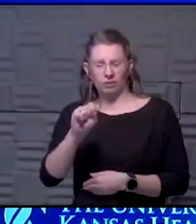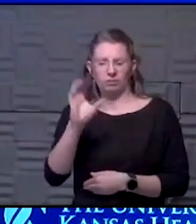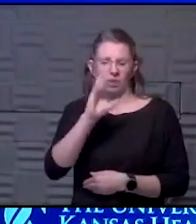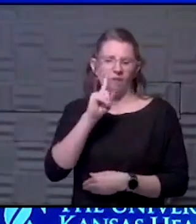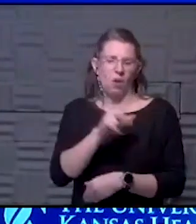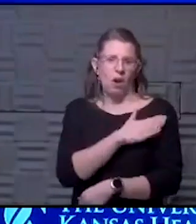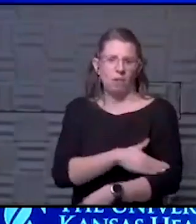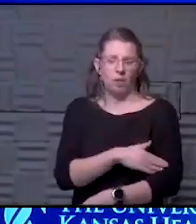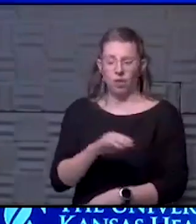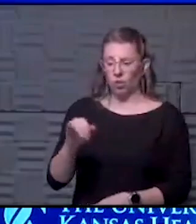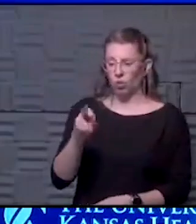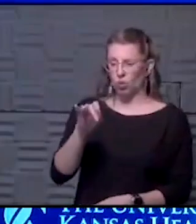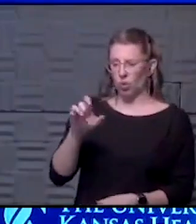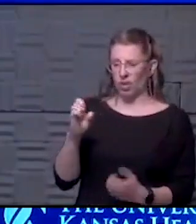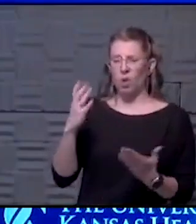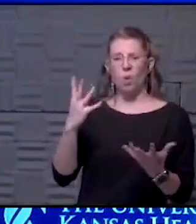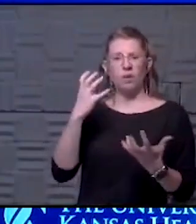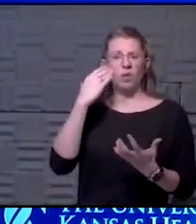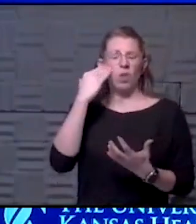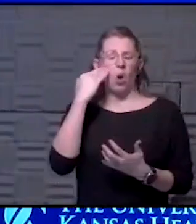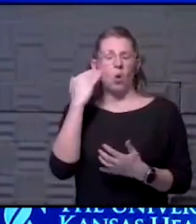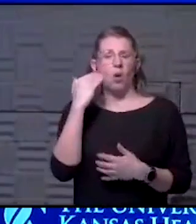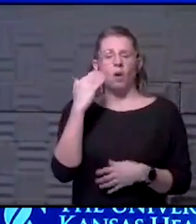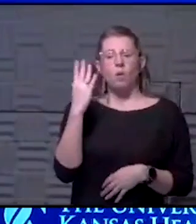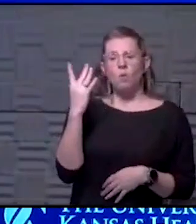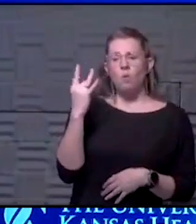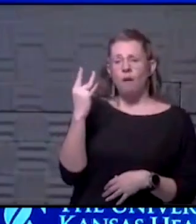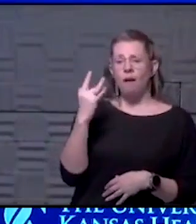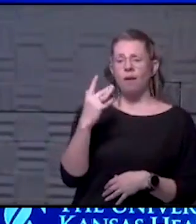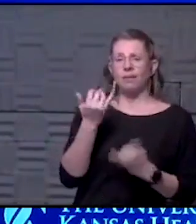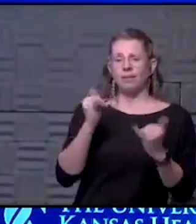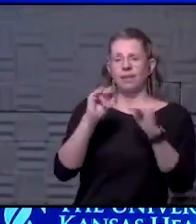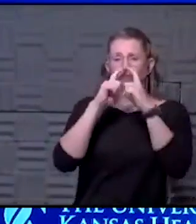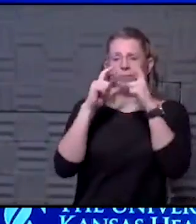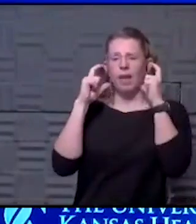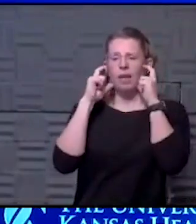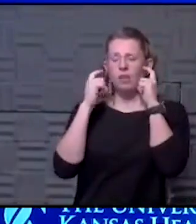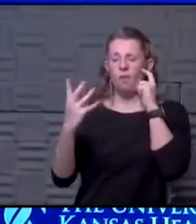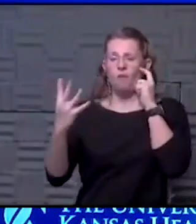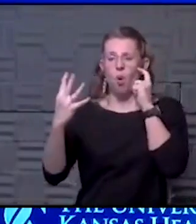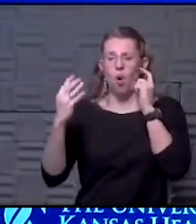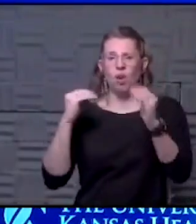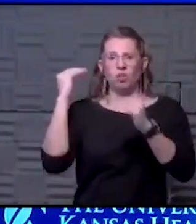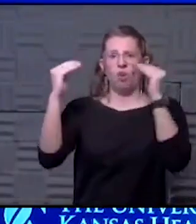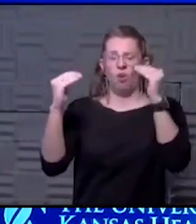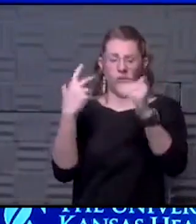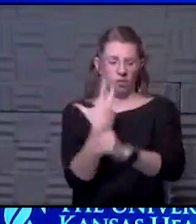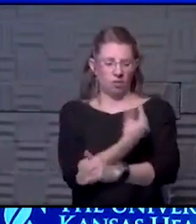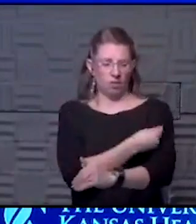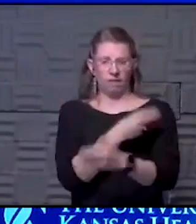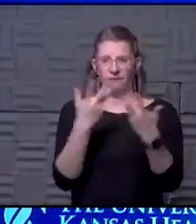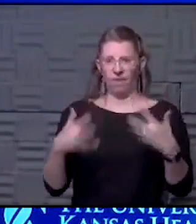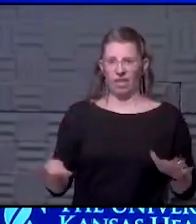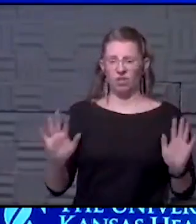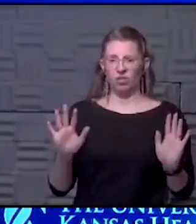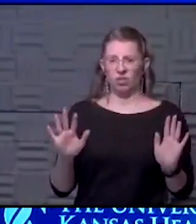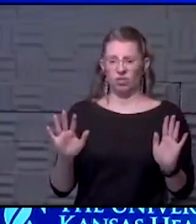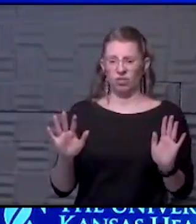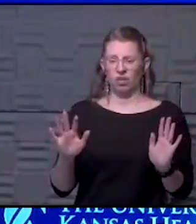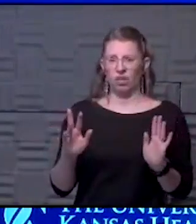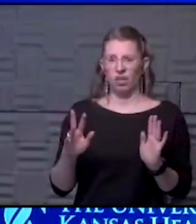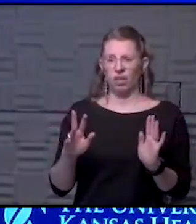would you still need a mask when gathering with 4 fully vaccinated individuals? Isn't that sending the wrong message, and could it discourage people